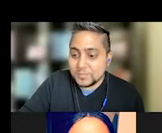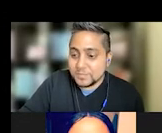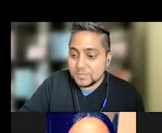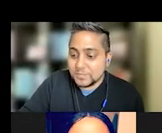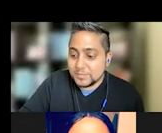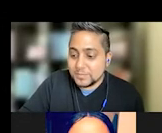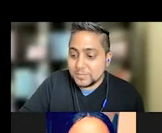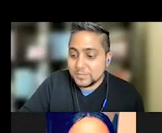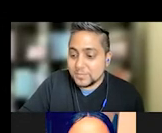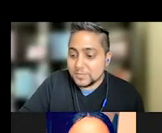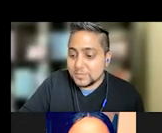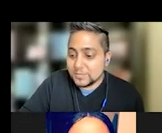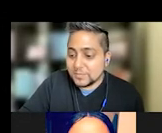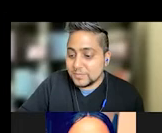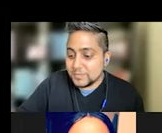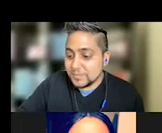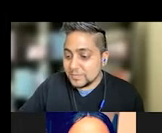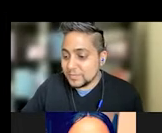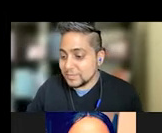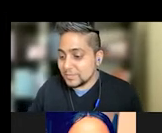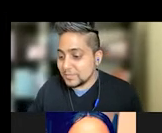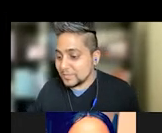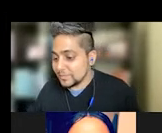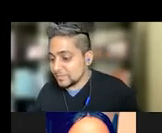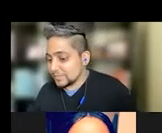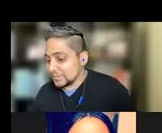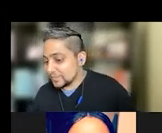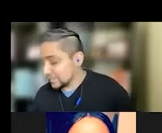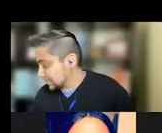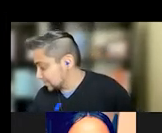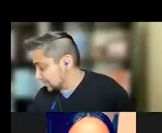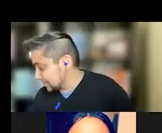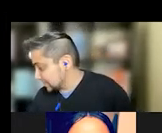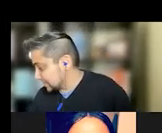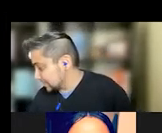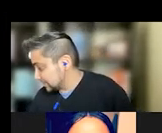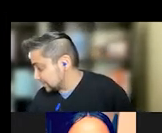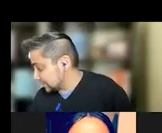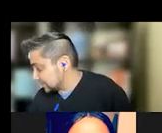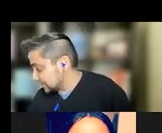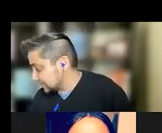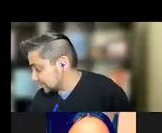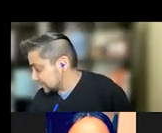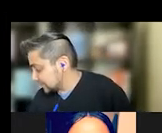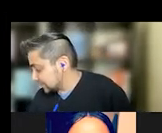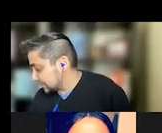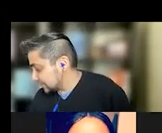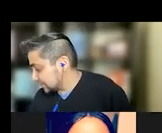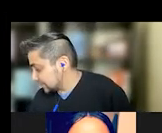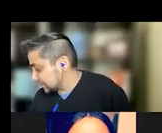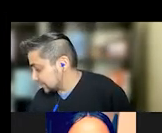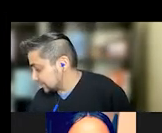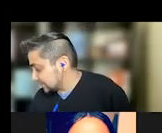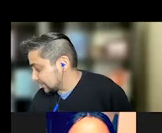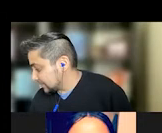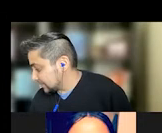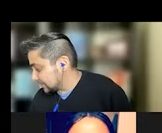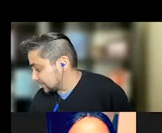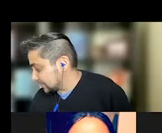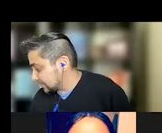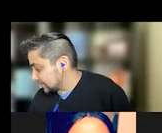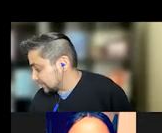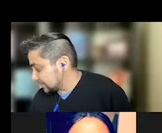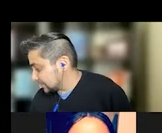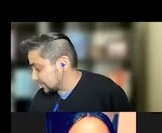It was quite stunning. First, it described the surveillance. It took place in every place where people would gather,